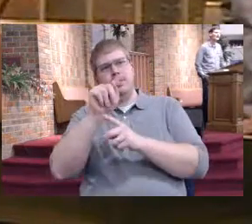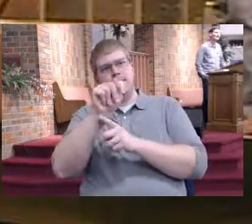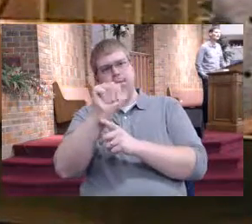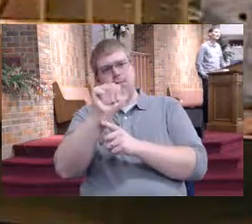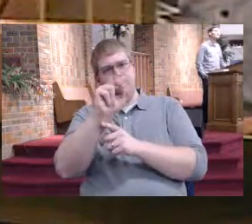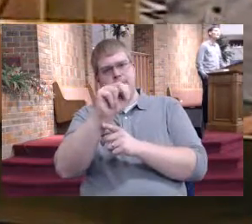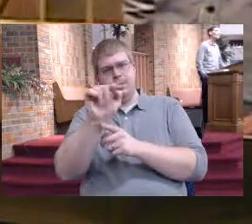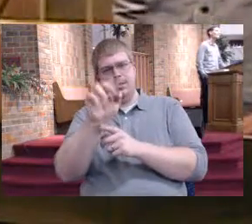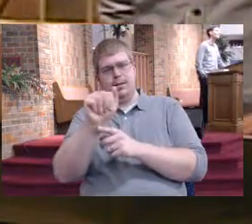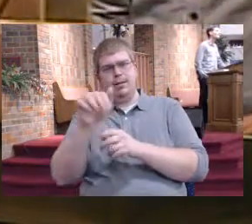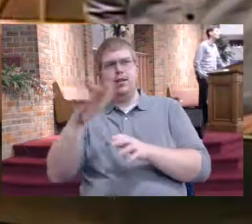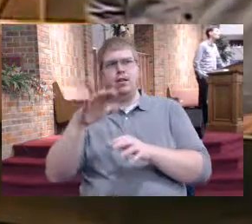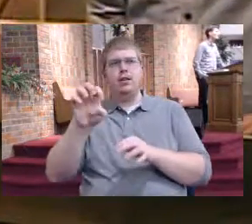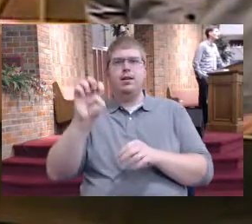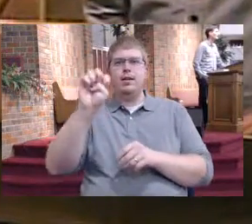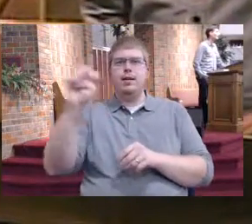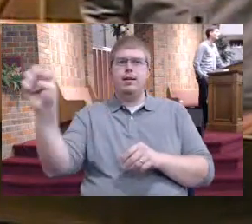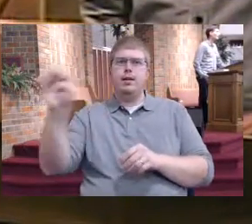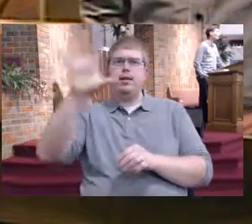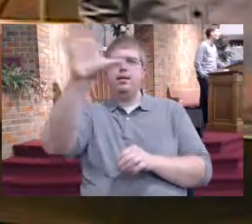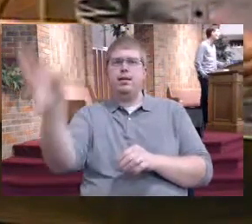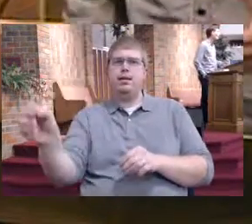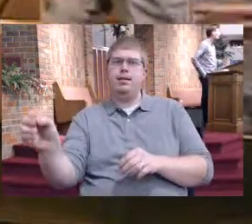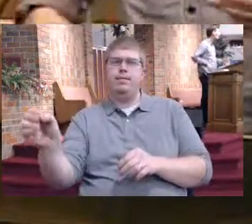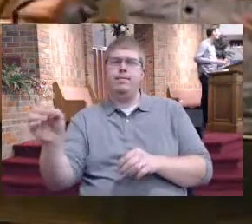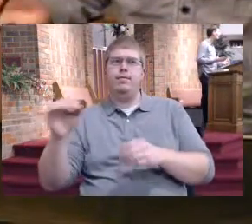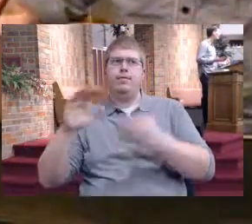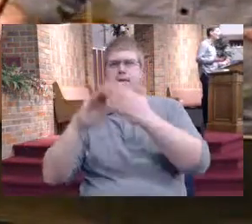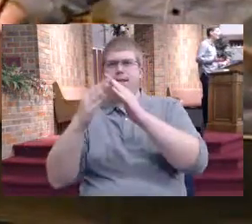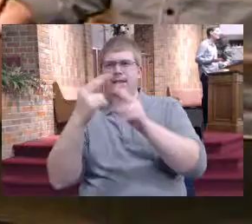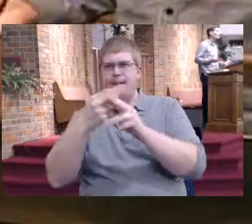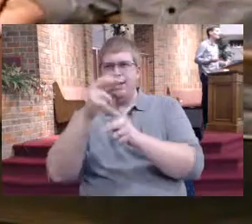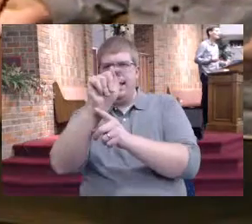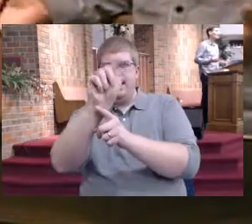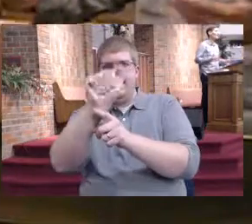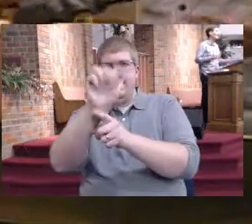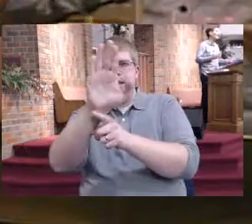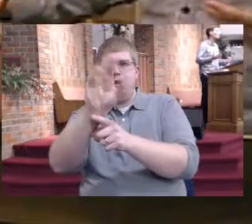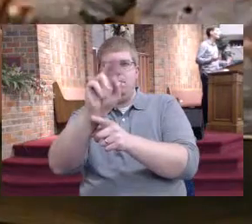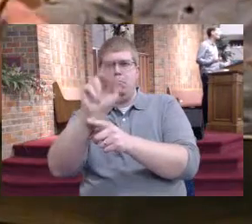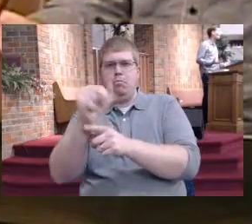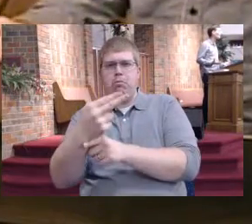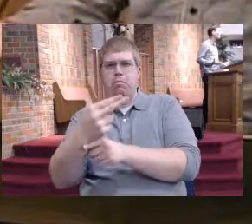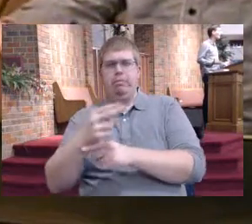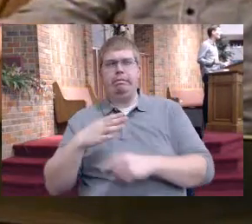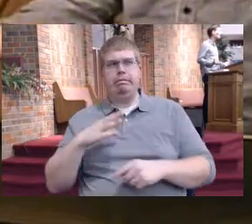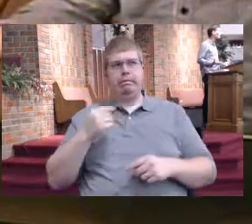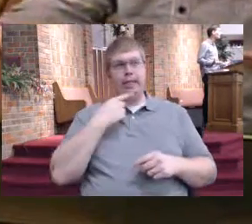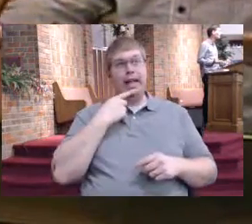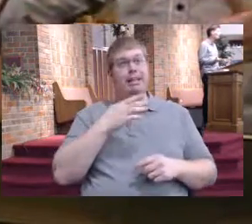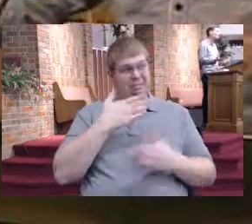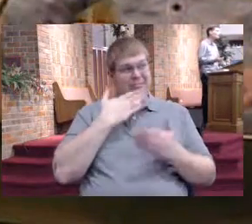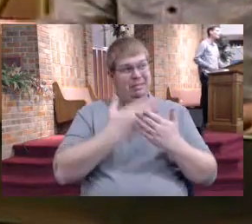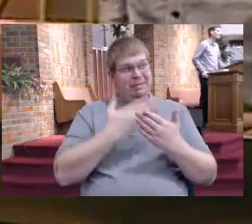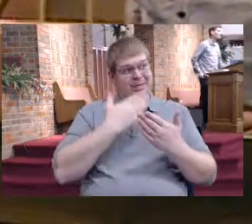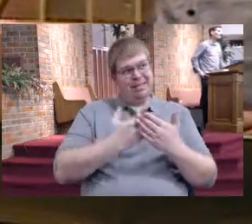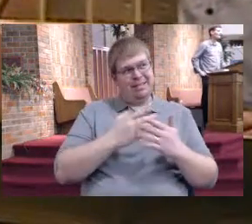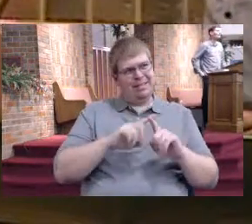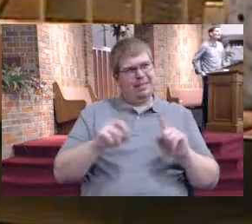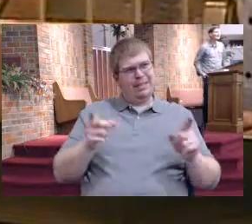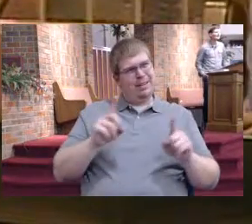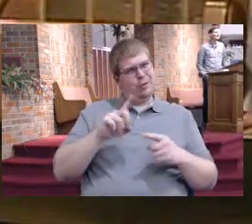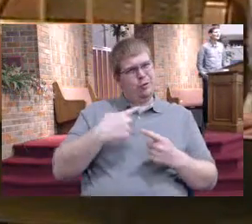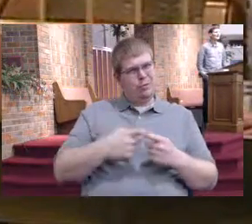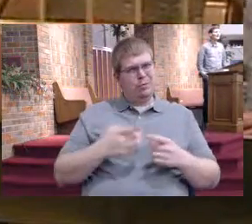in a town called Tabora. And you're all probably thinking, that's great, but what does that have to do with our congregation? Well, Steve explained a